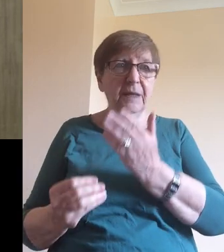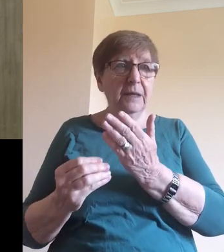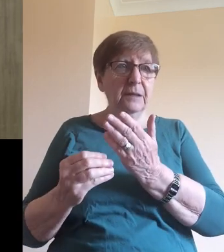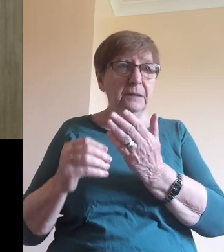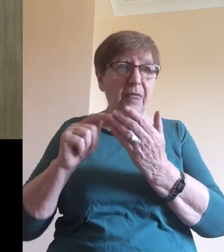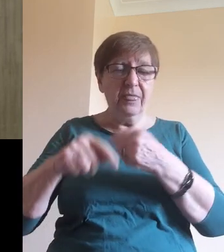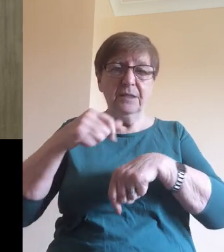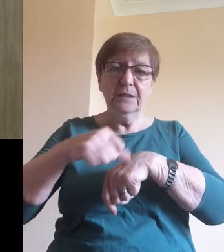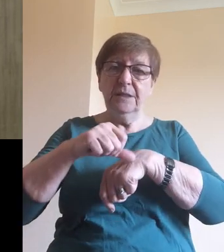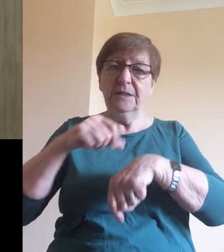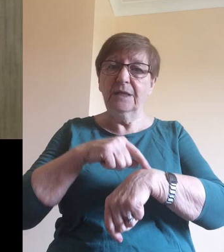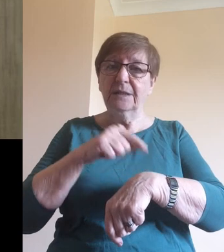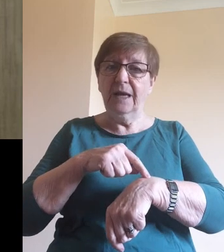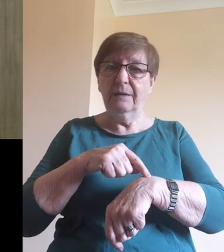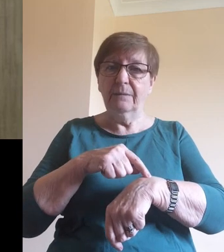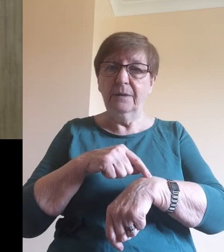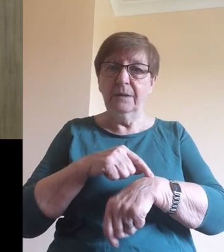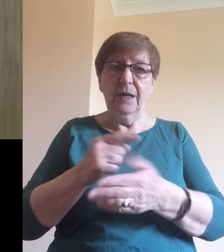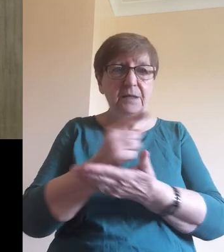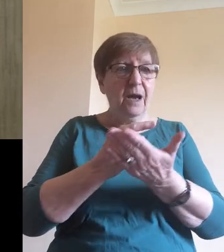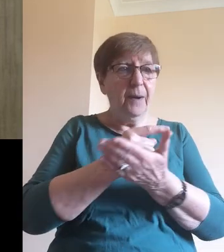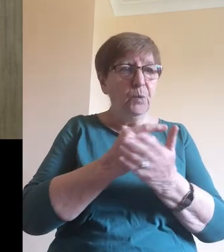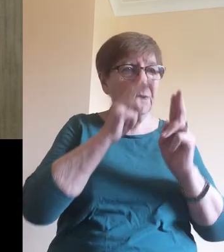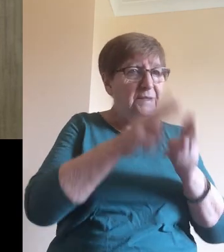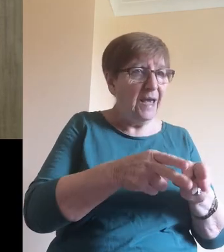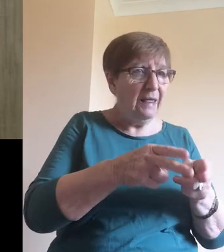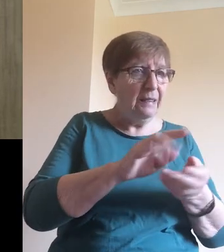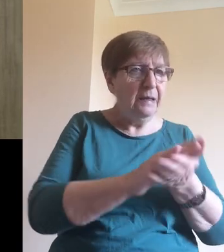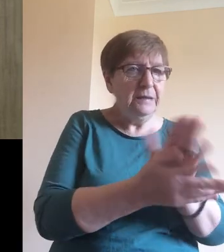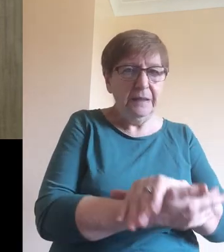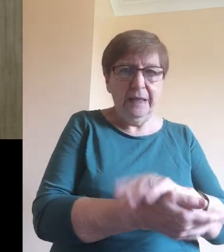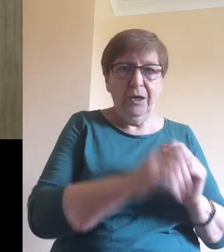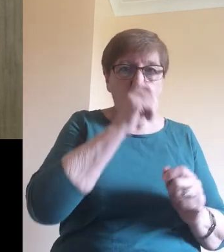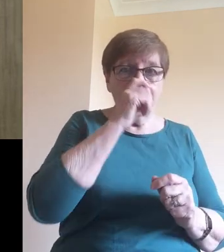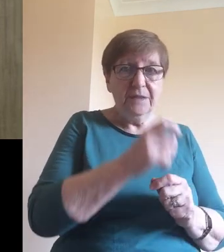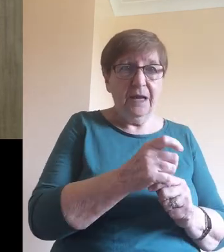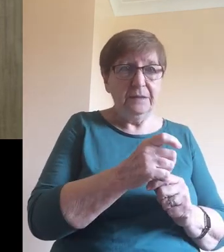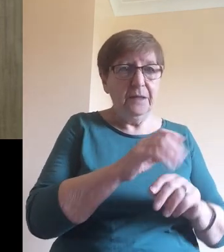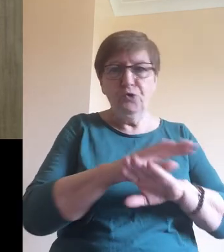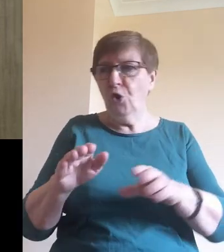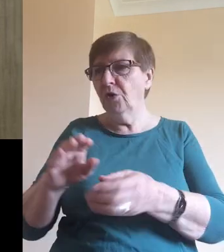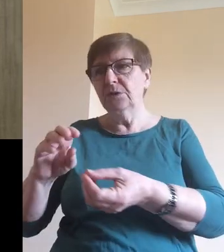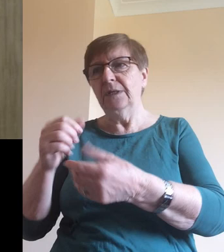Easter is just the death and decay of Saturday and not an Easter renewal.